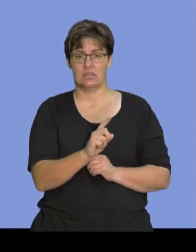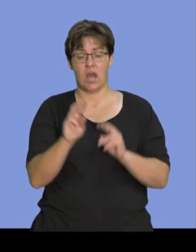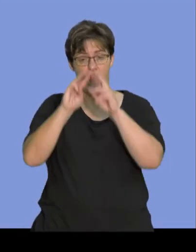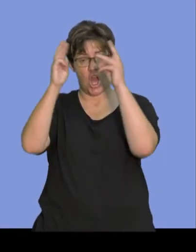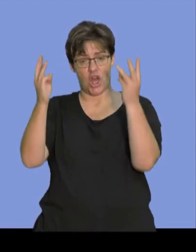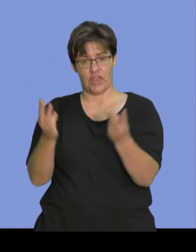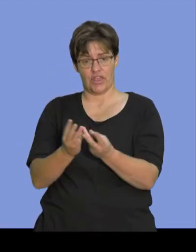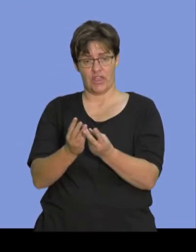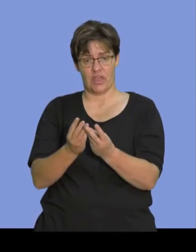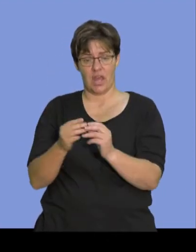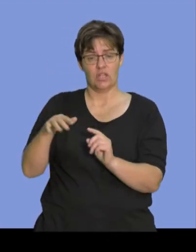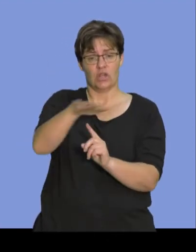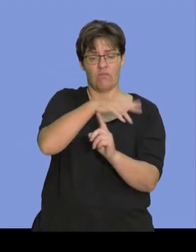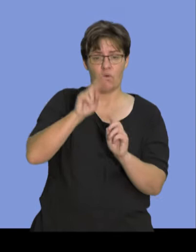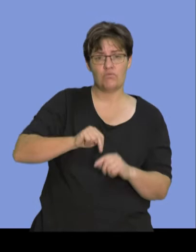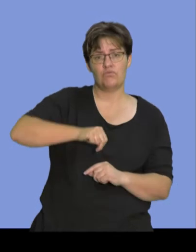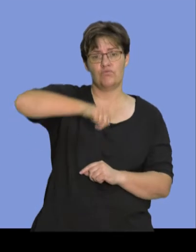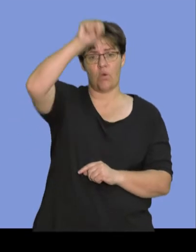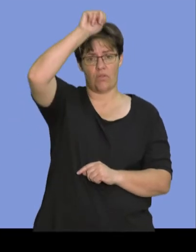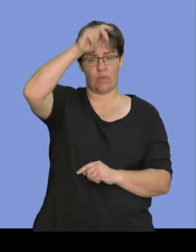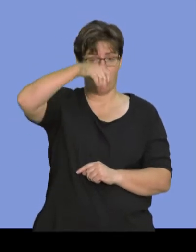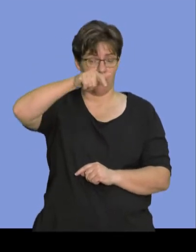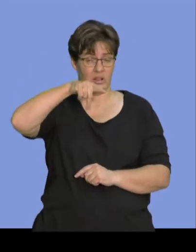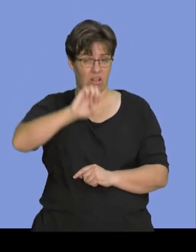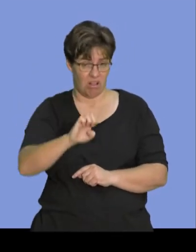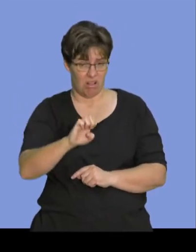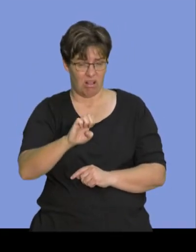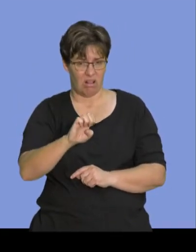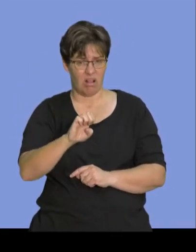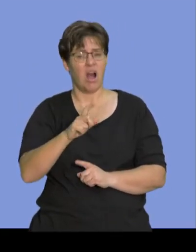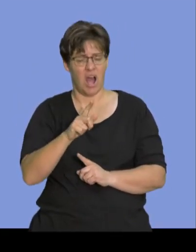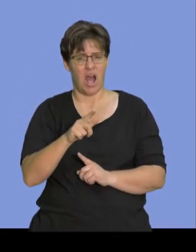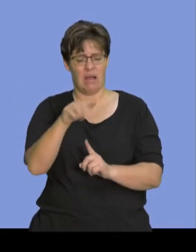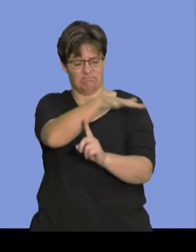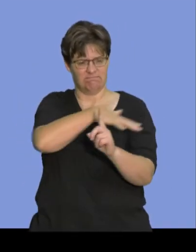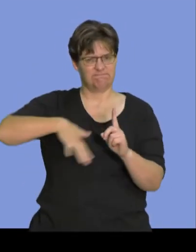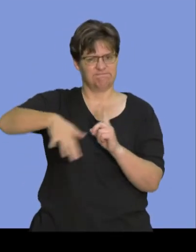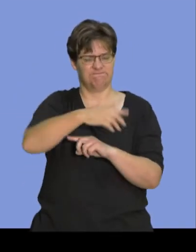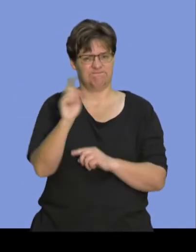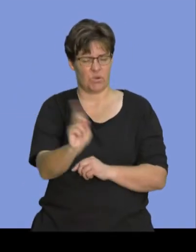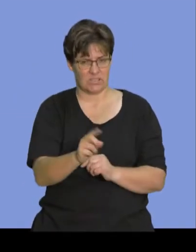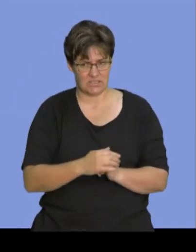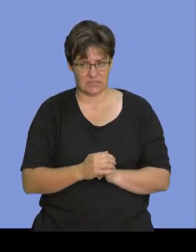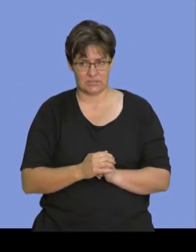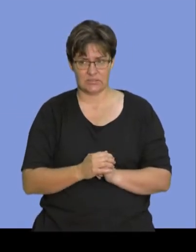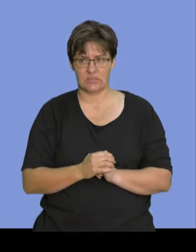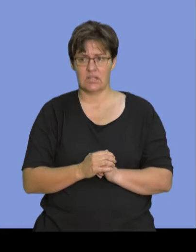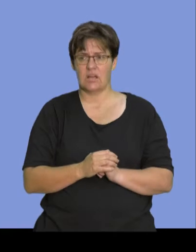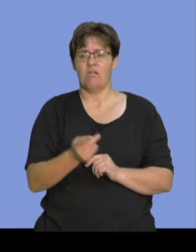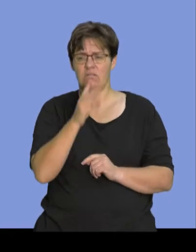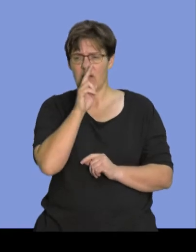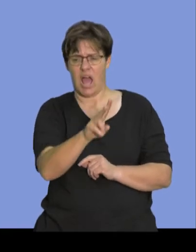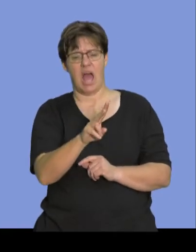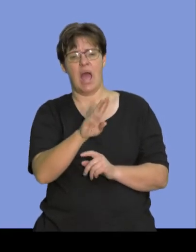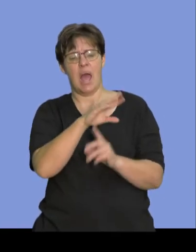Earth's geographic north pole? Okay, so this is the Earth as you'd see, as it is represented as a globe.